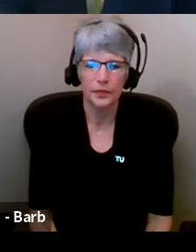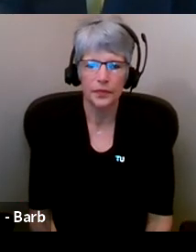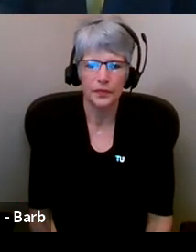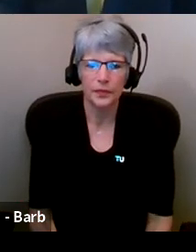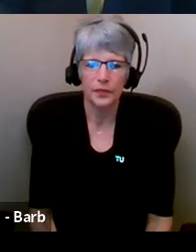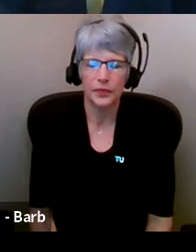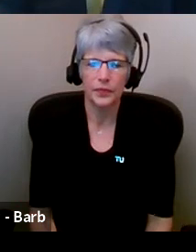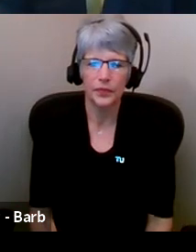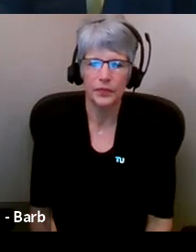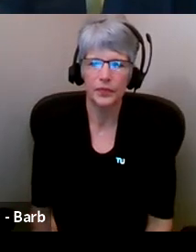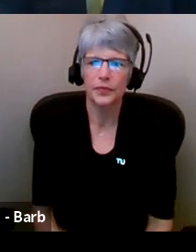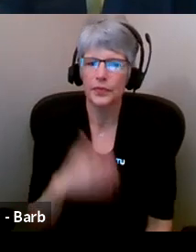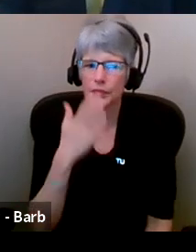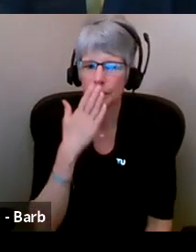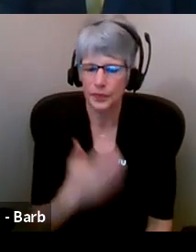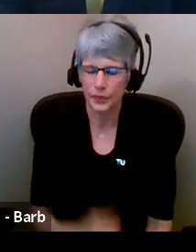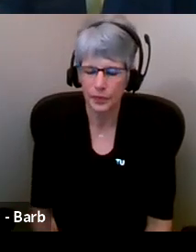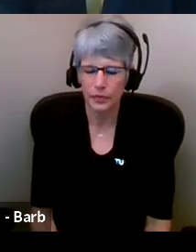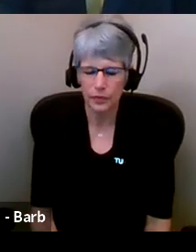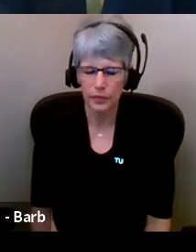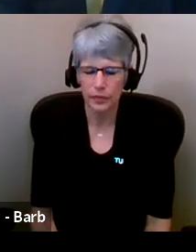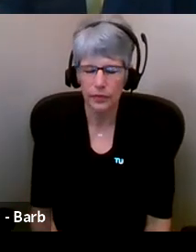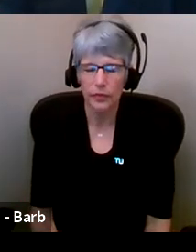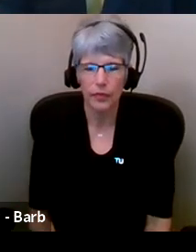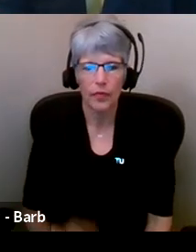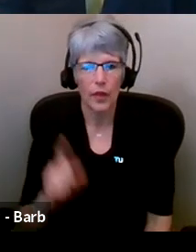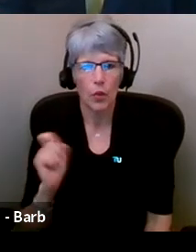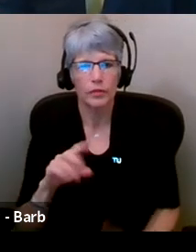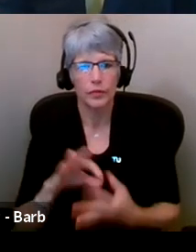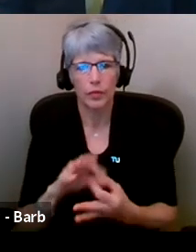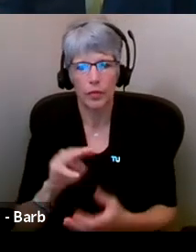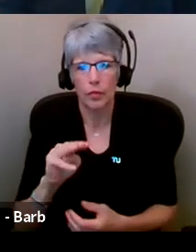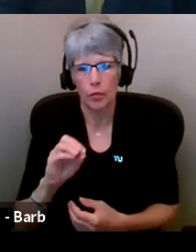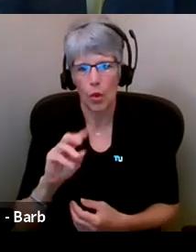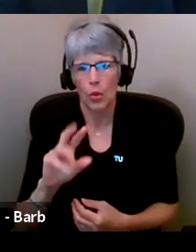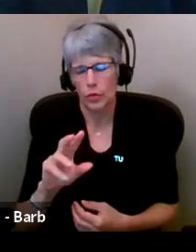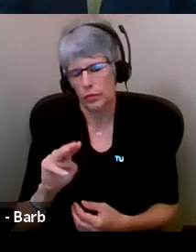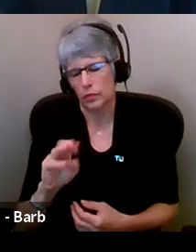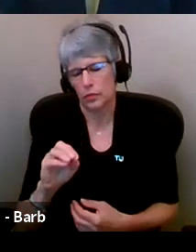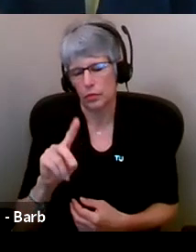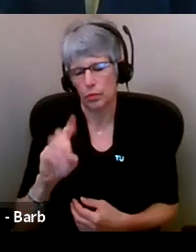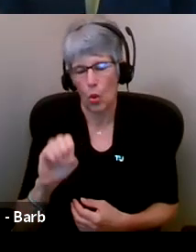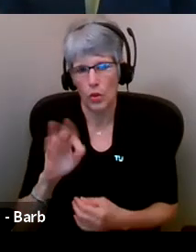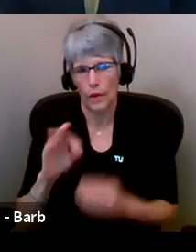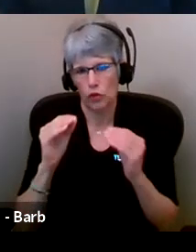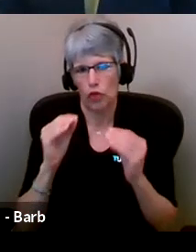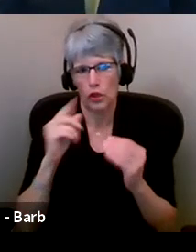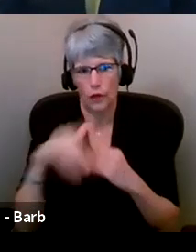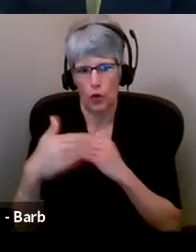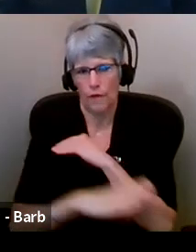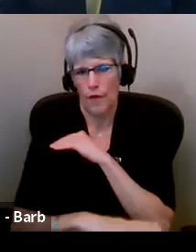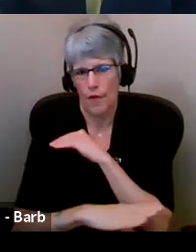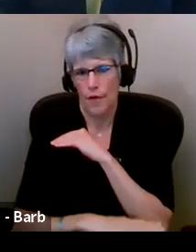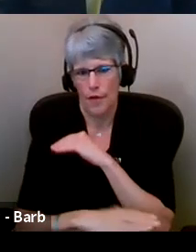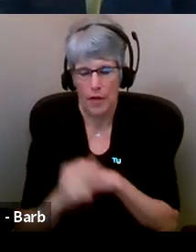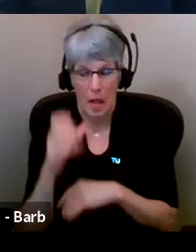Thank you. A question in regards to the modality of instruction delivery this fall from, I'm going to assume, a